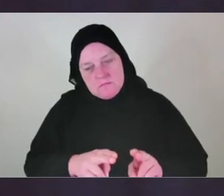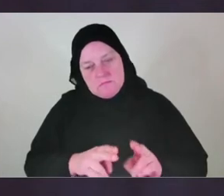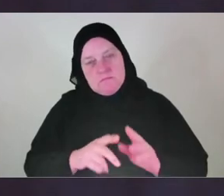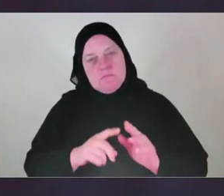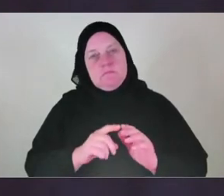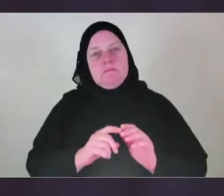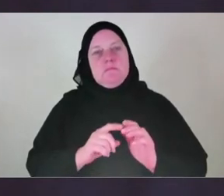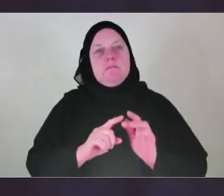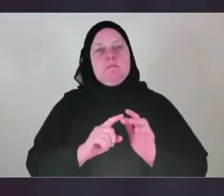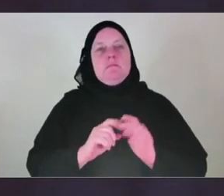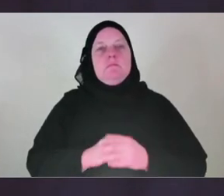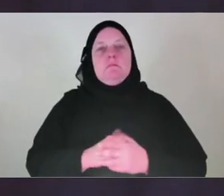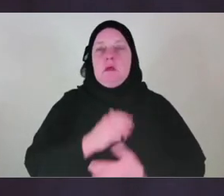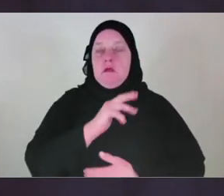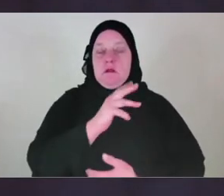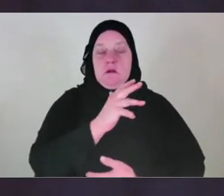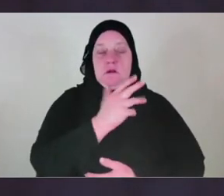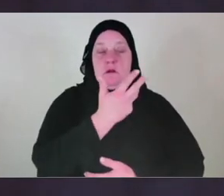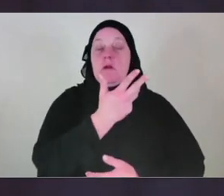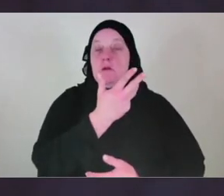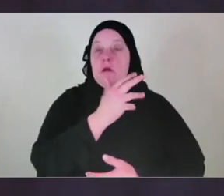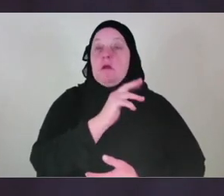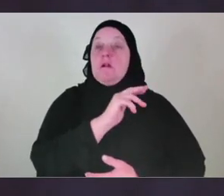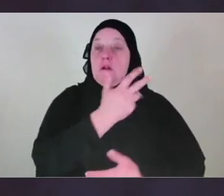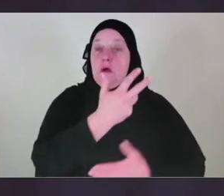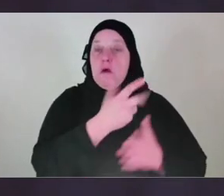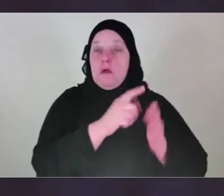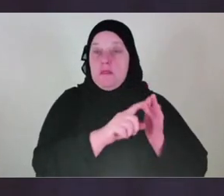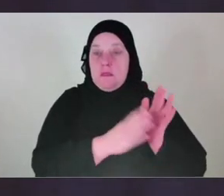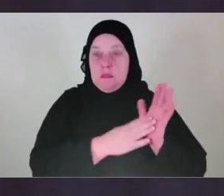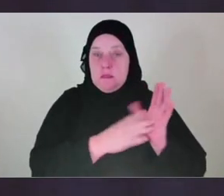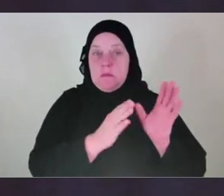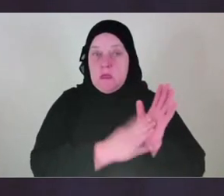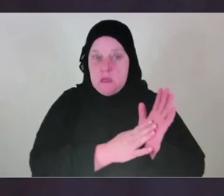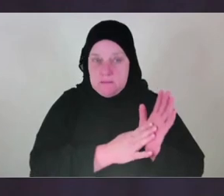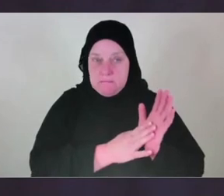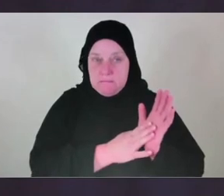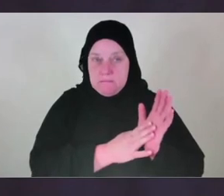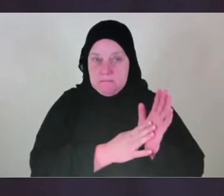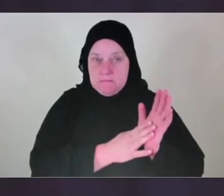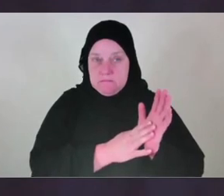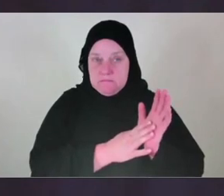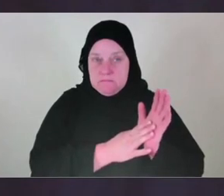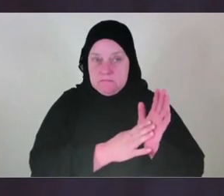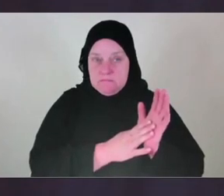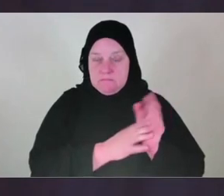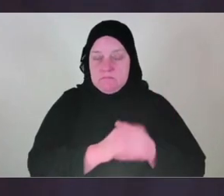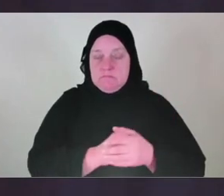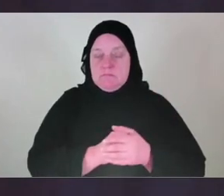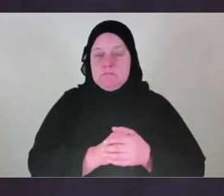of the ninth holy Imam, Al-Imam Muhammad